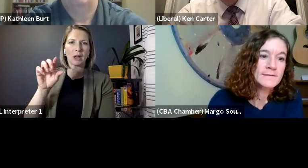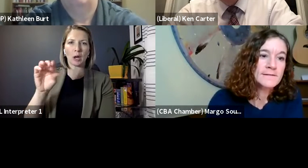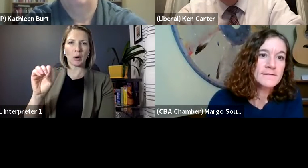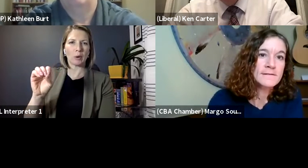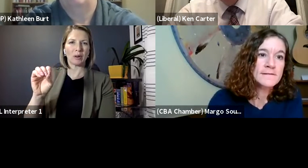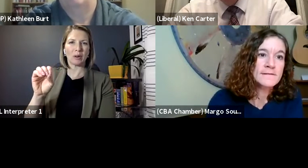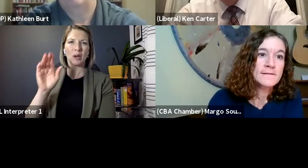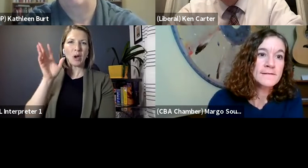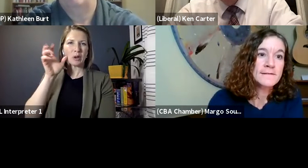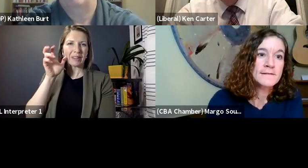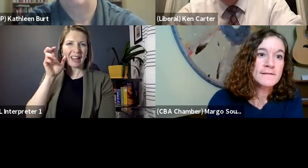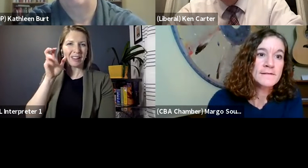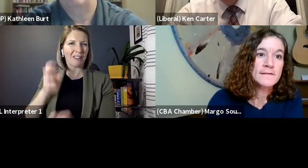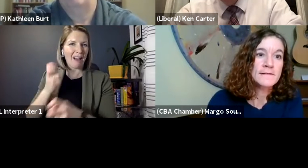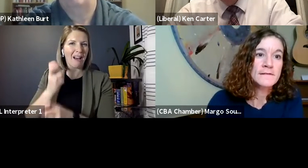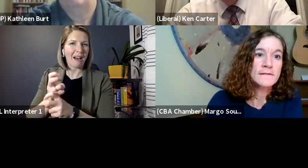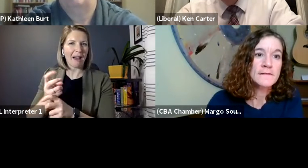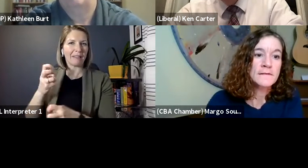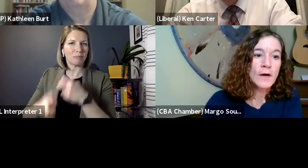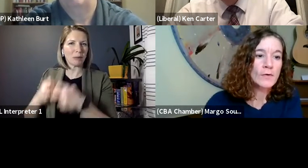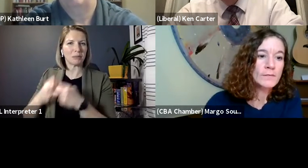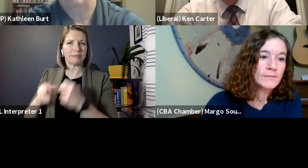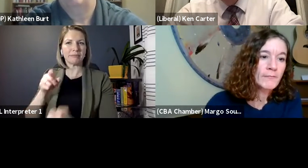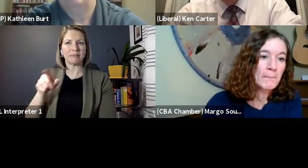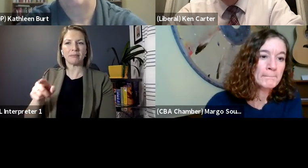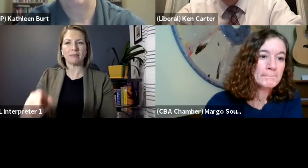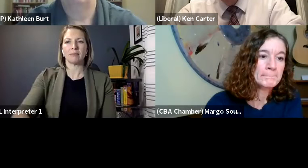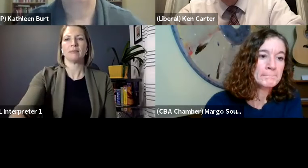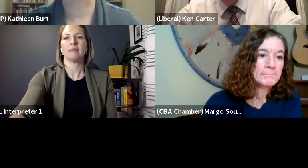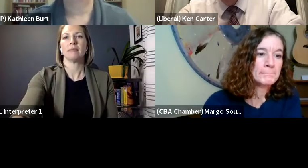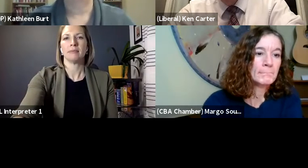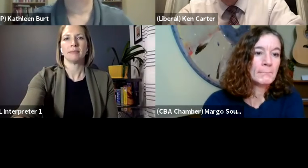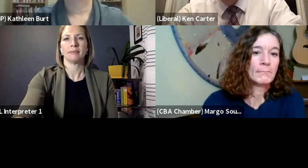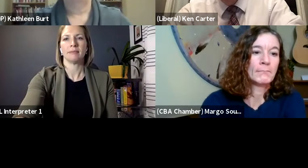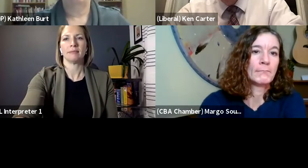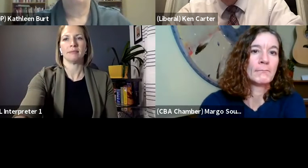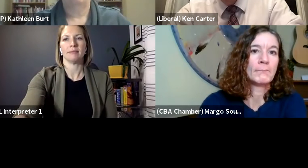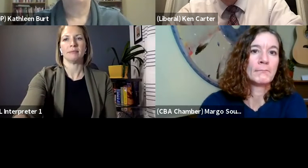don't mean to interrupt. We're having a little difficulty with your audio. Oh.